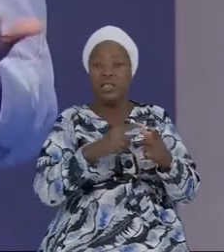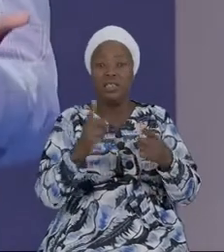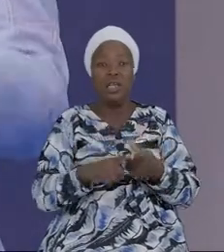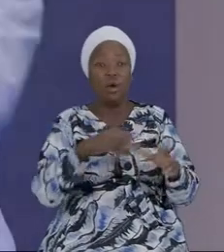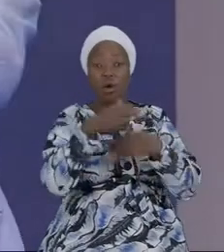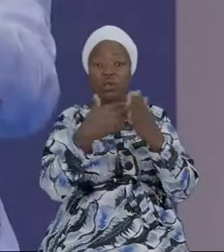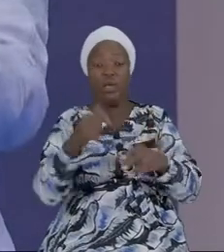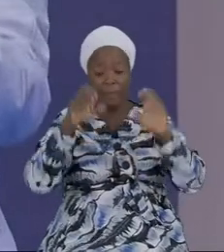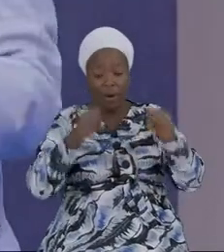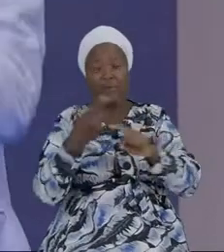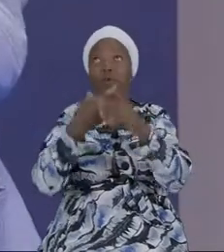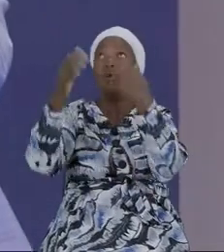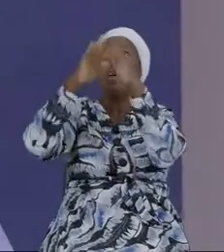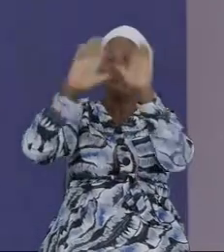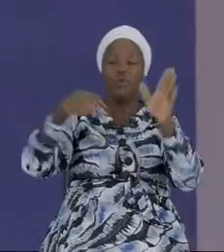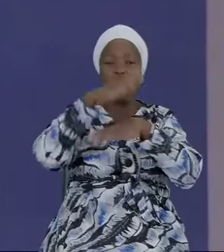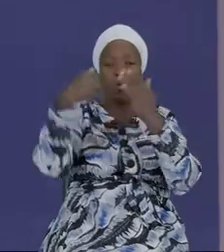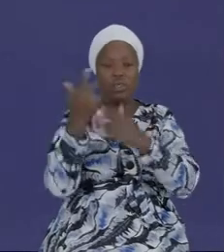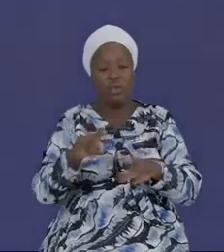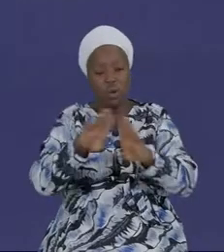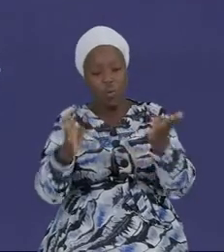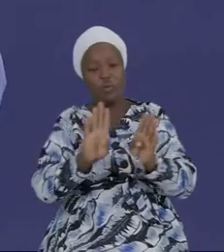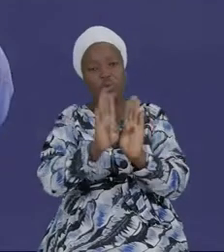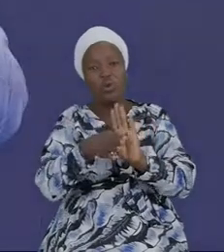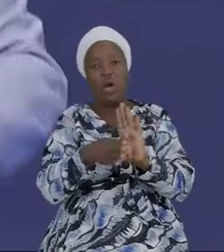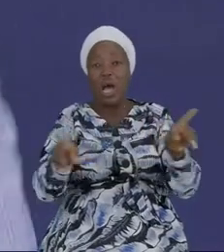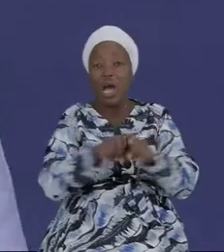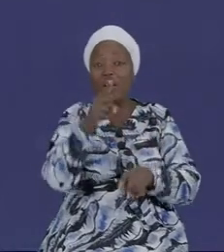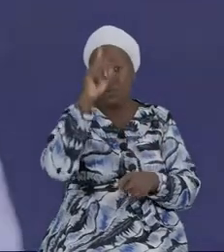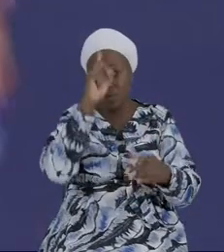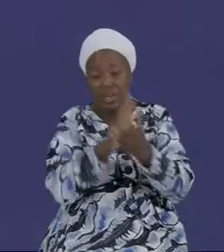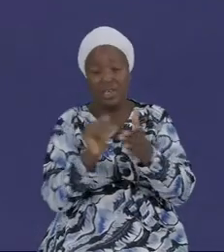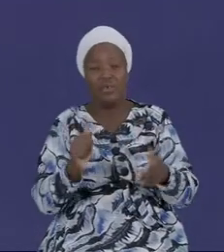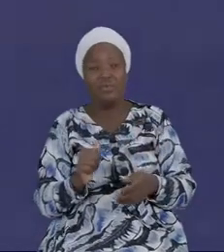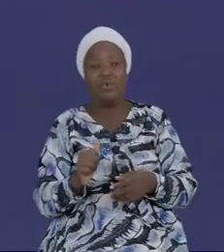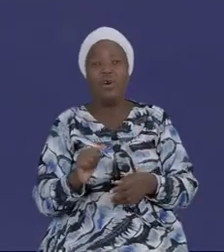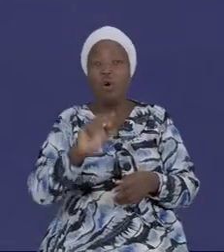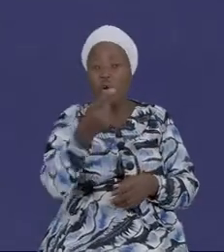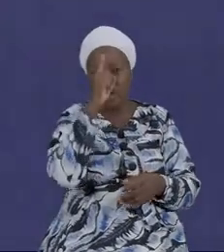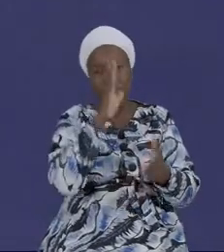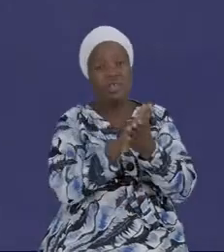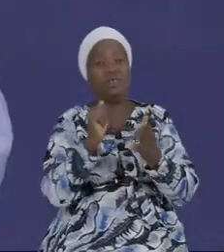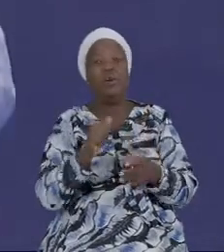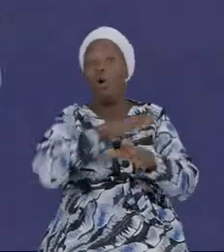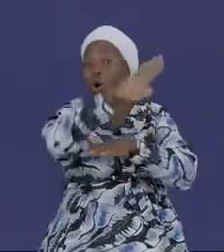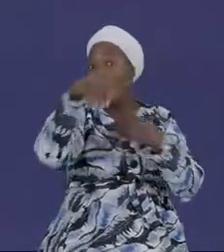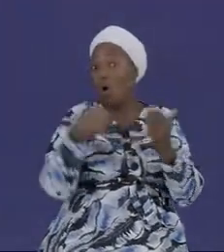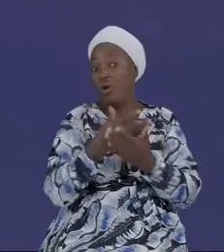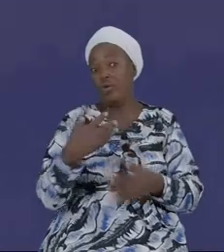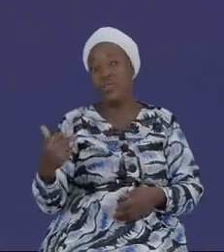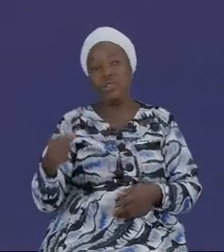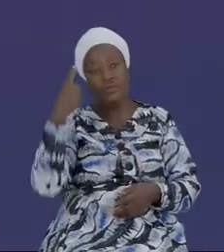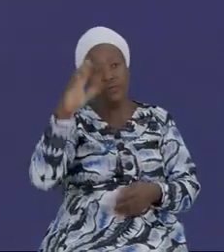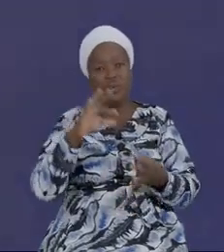high, all things, open door, as you believe, only believe, all things for